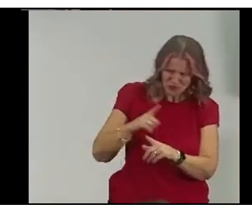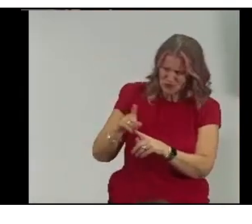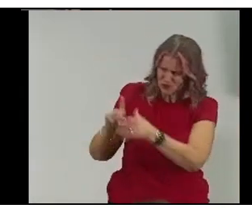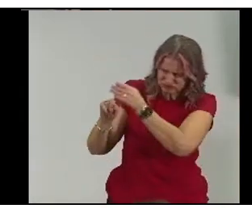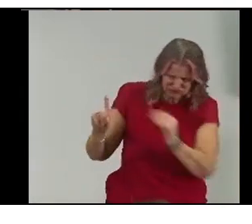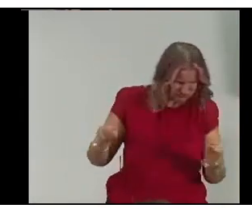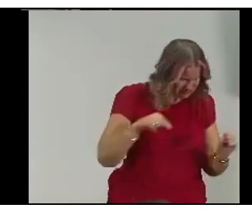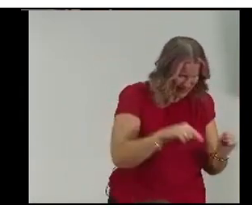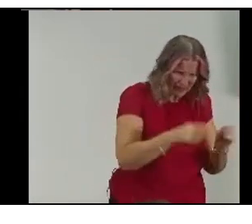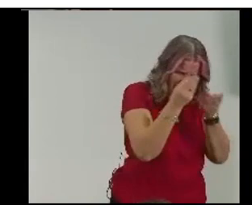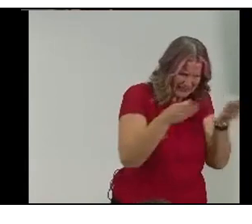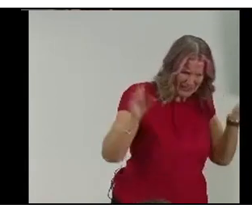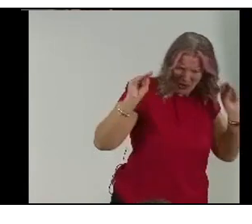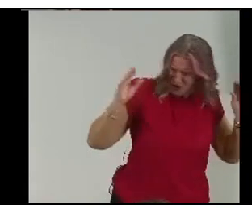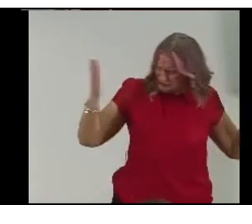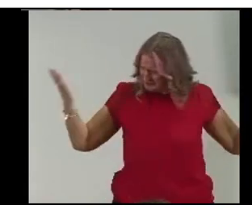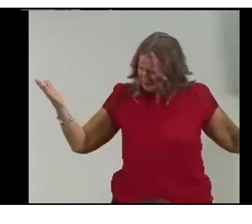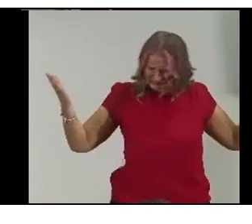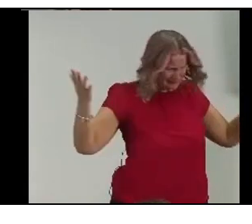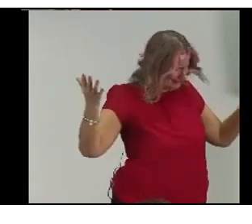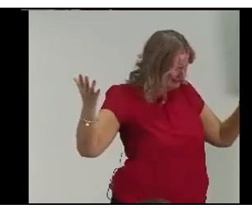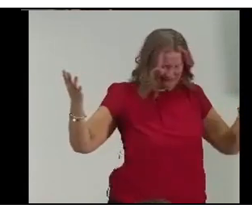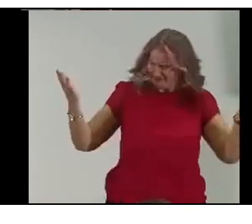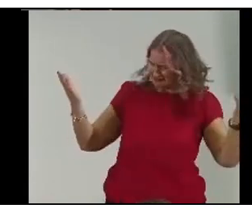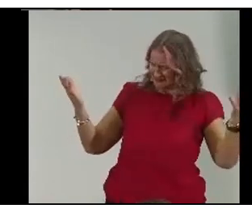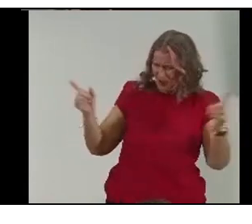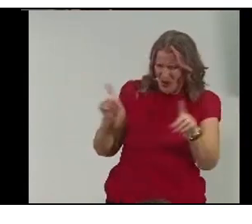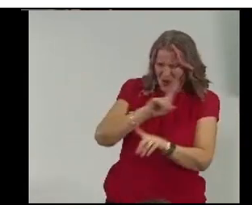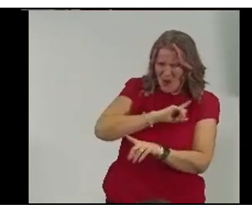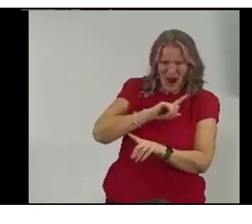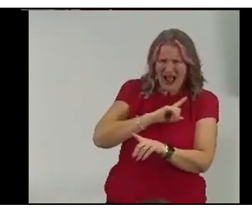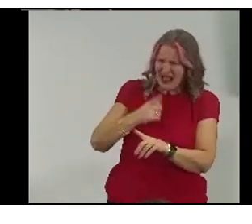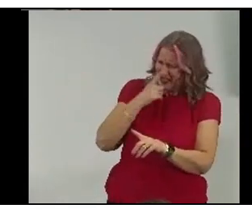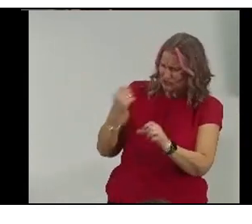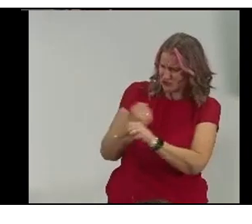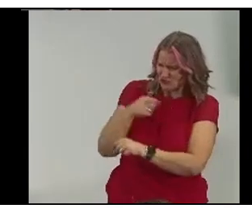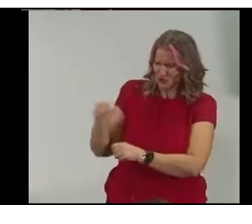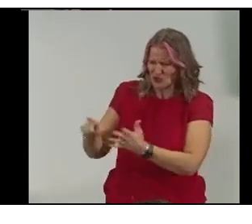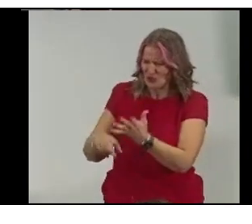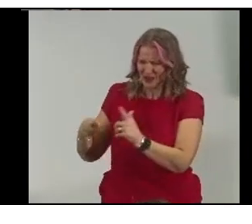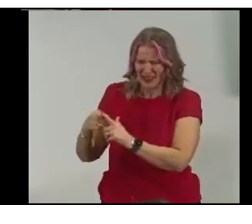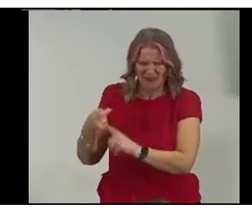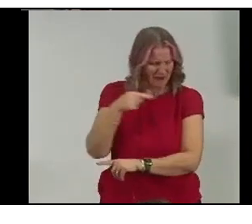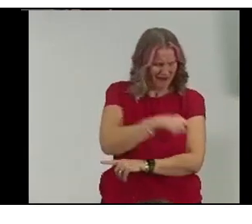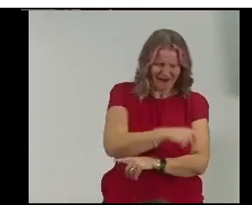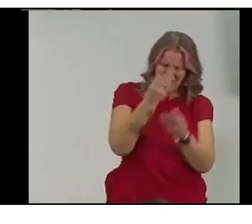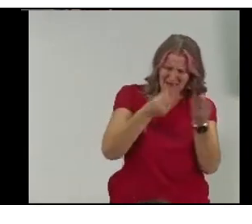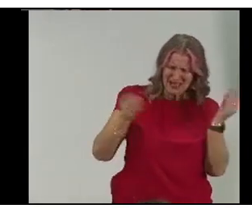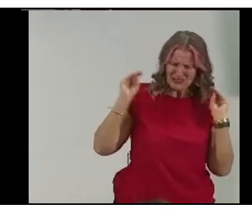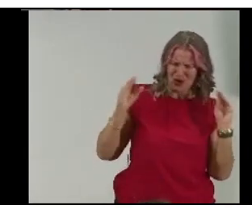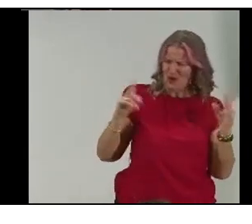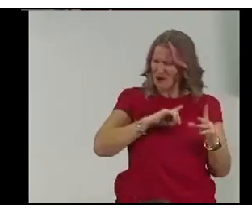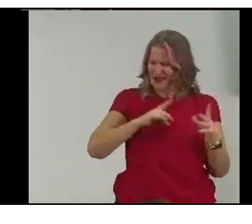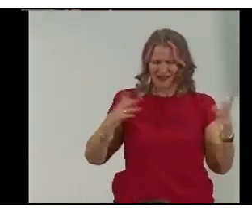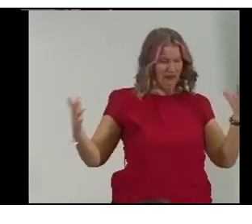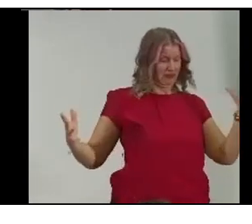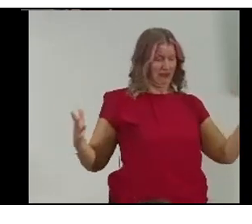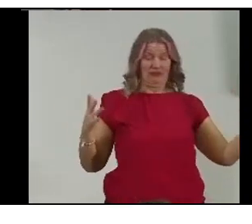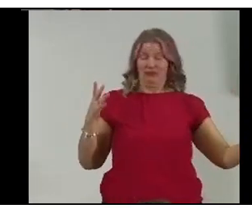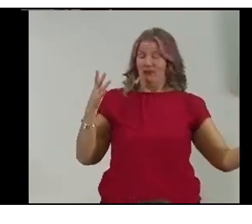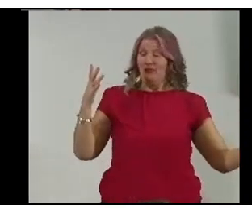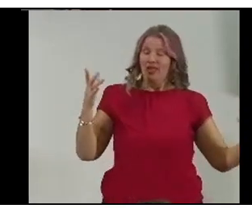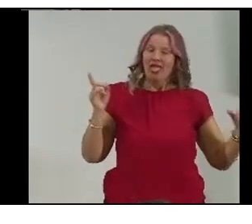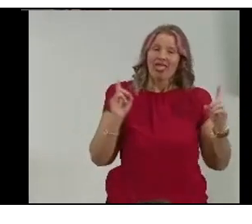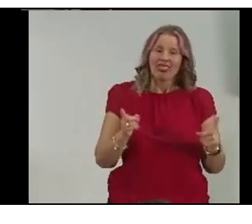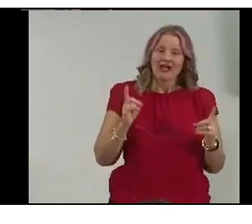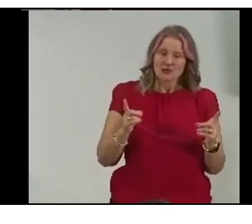biggest, wow, what is it? Why is it that the corporates in one country, they can do it, but in the other one cannot do it? And I think that's where